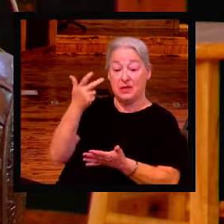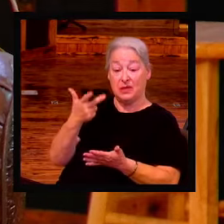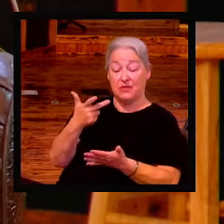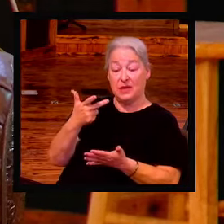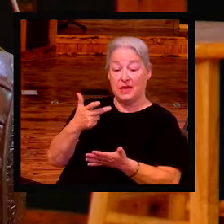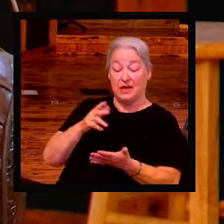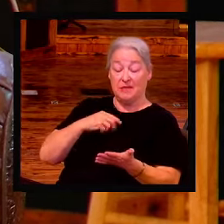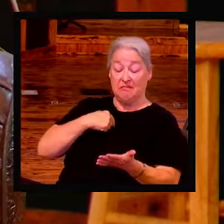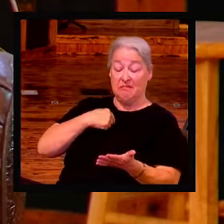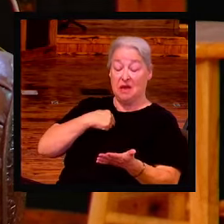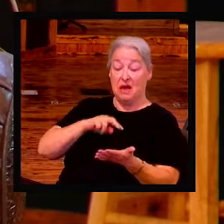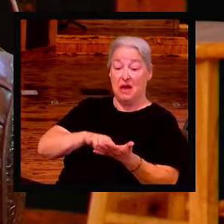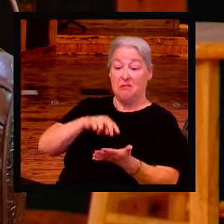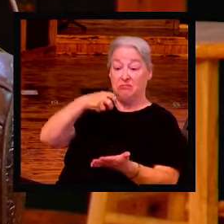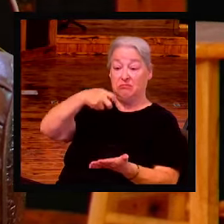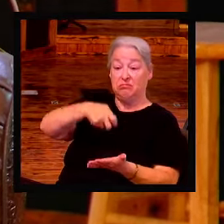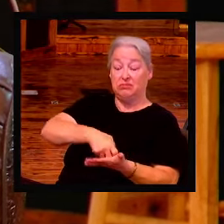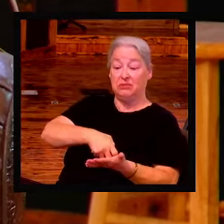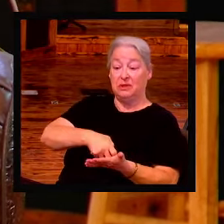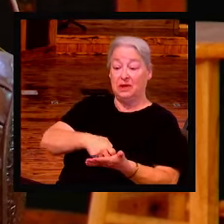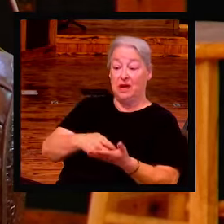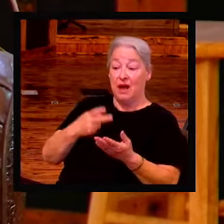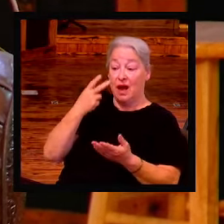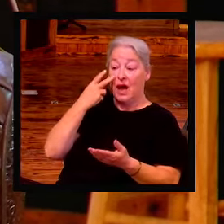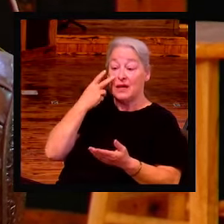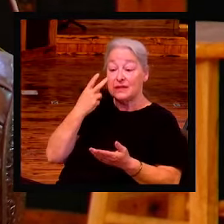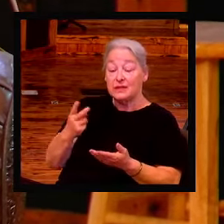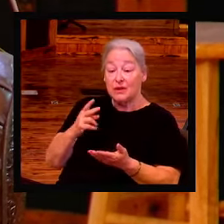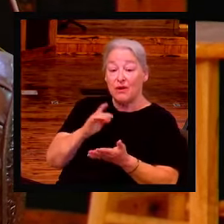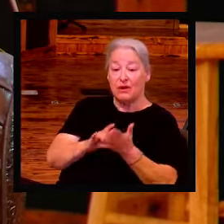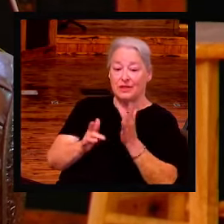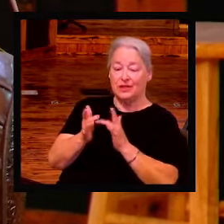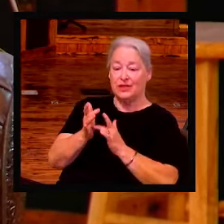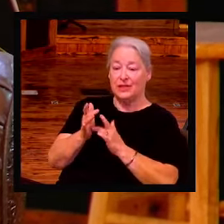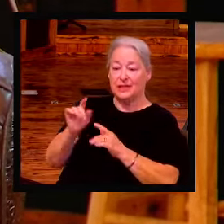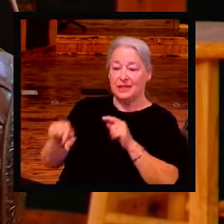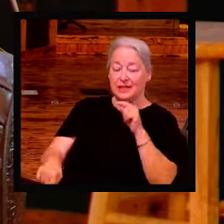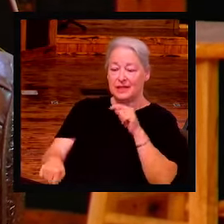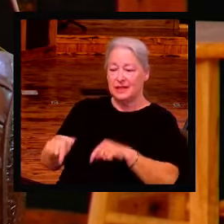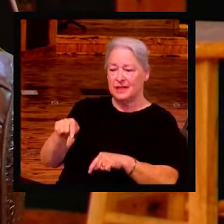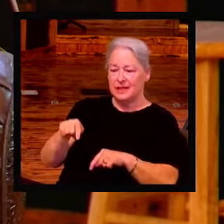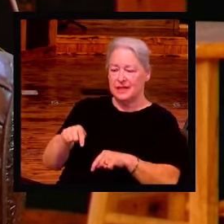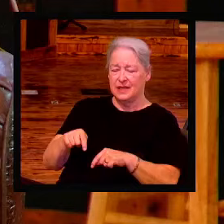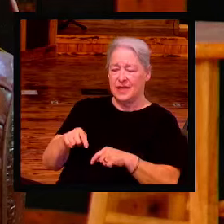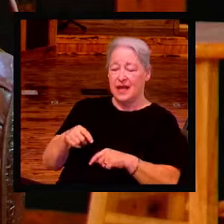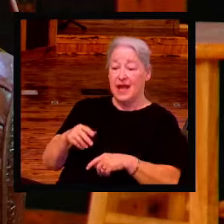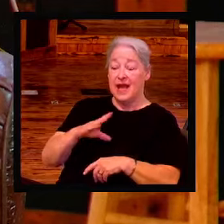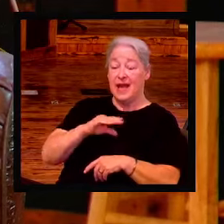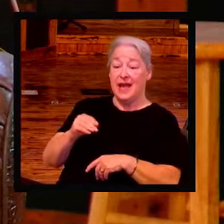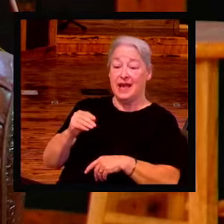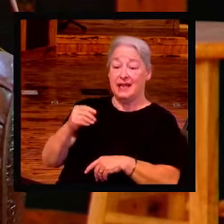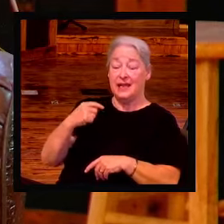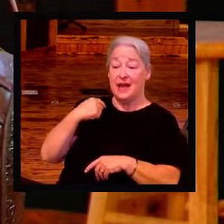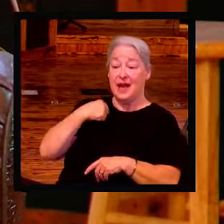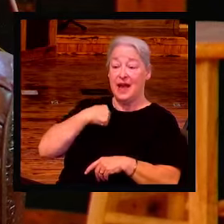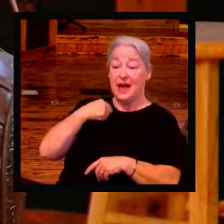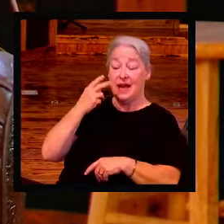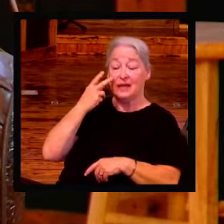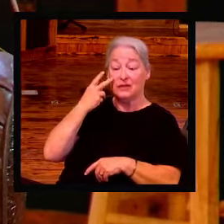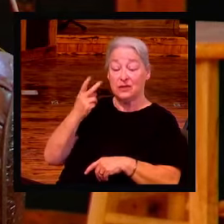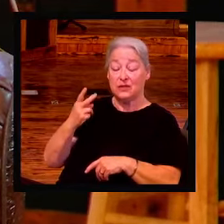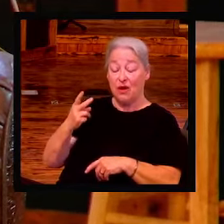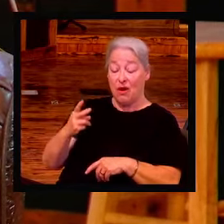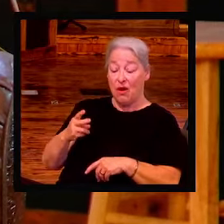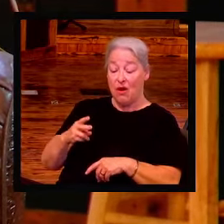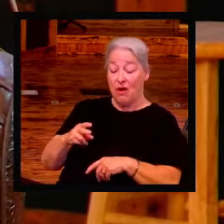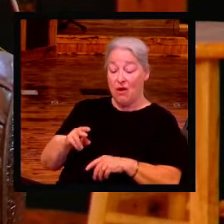and I saw Jesus' feet, and I saw the bottom of His garment,